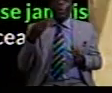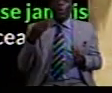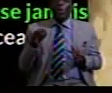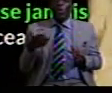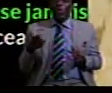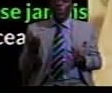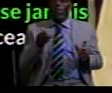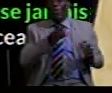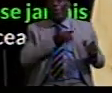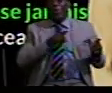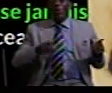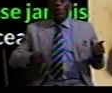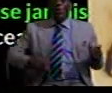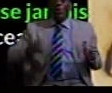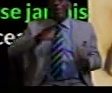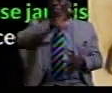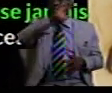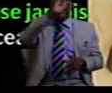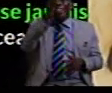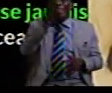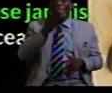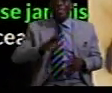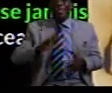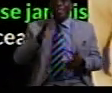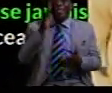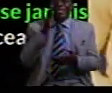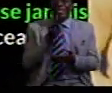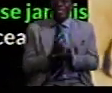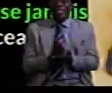Of the Lord never